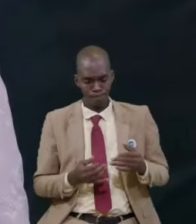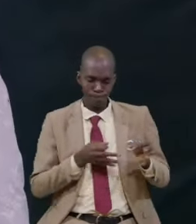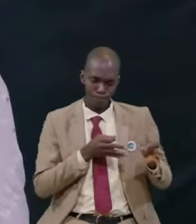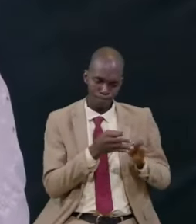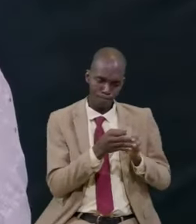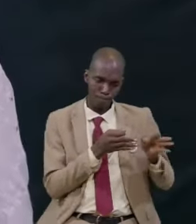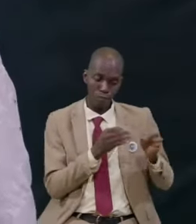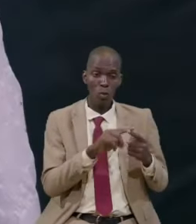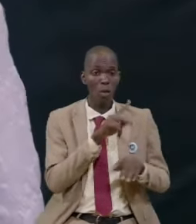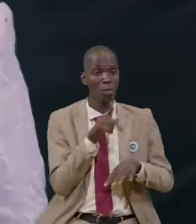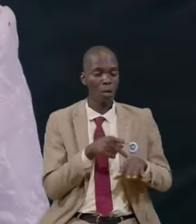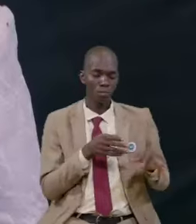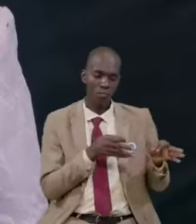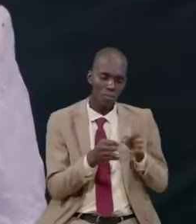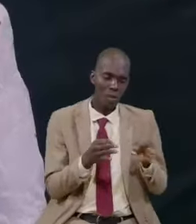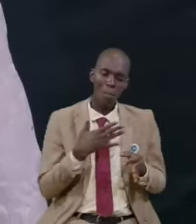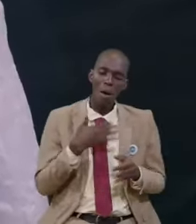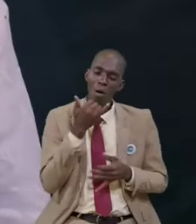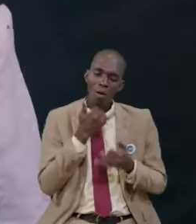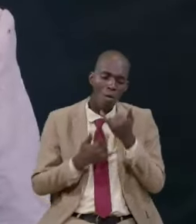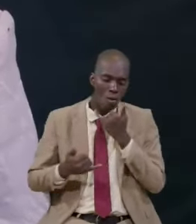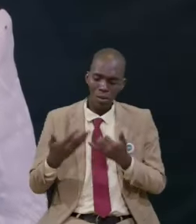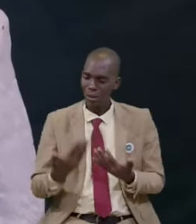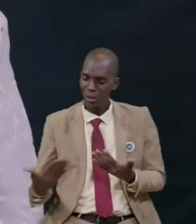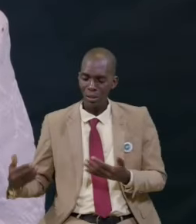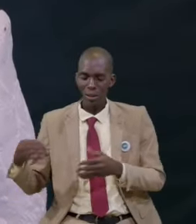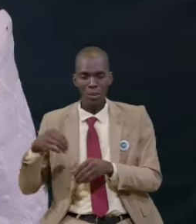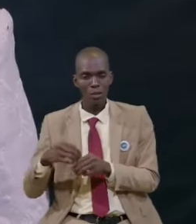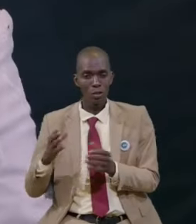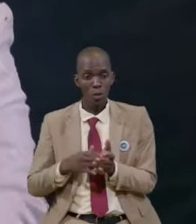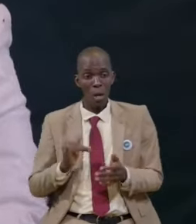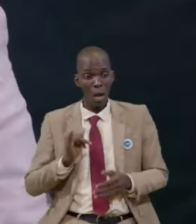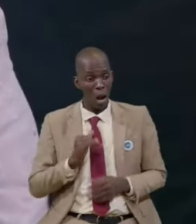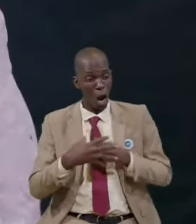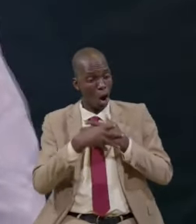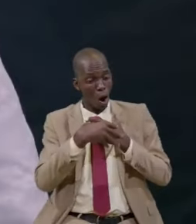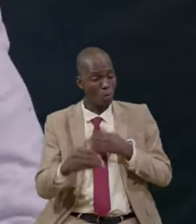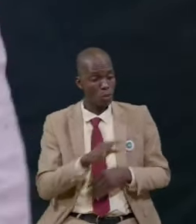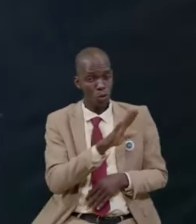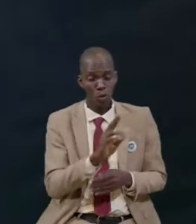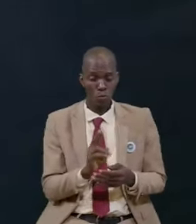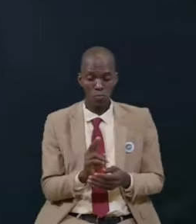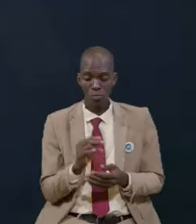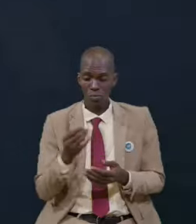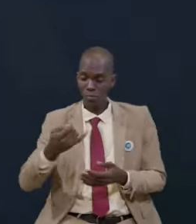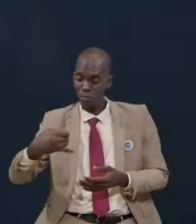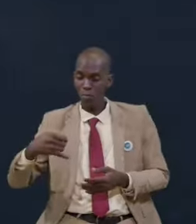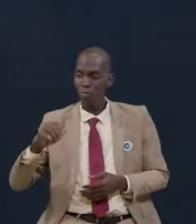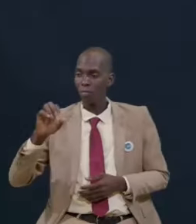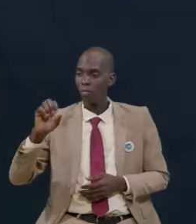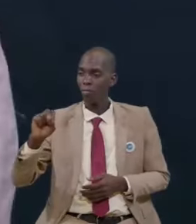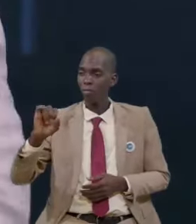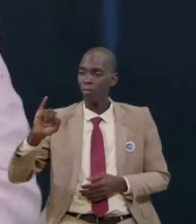things I did using a signature. Of the signature of principal, the things I